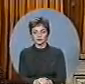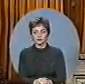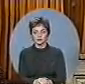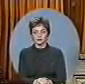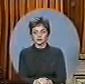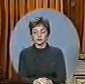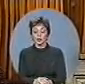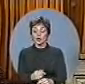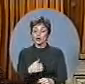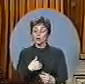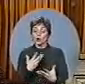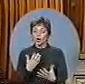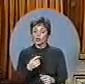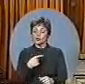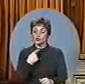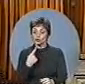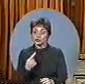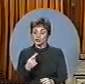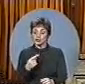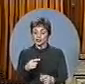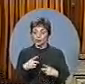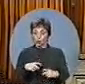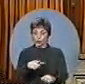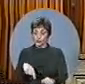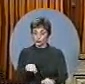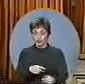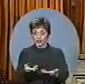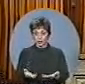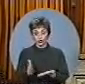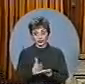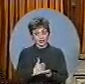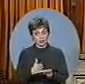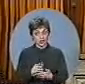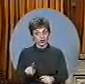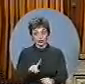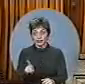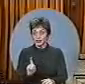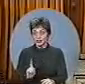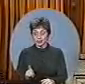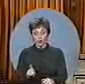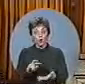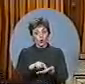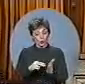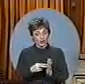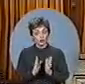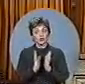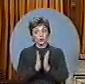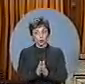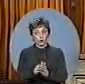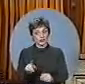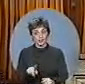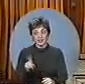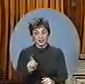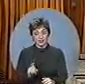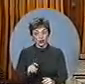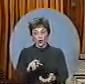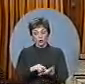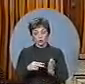Honourable members, this is question period. It's not for allegations particularly. We're supposed to be asking questions and getting answers. And